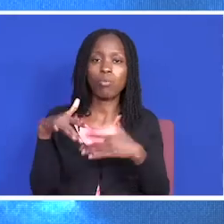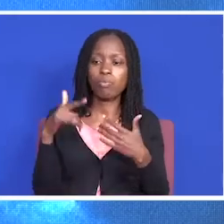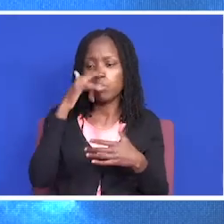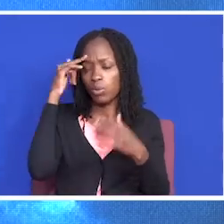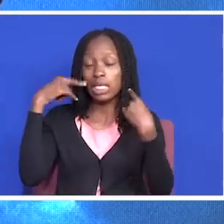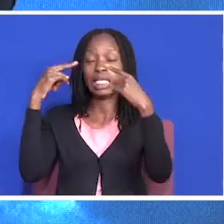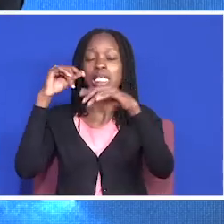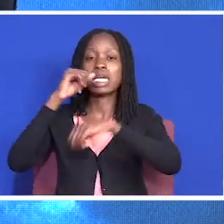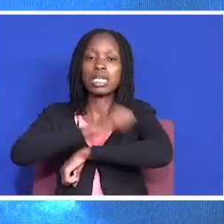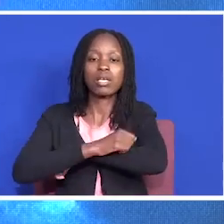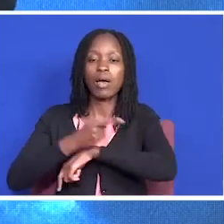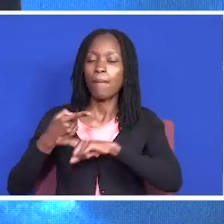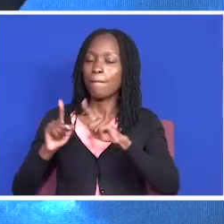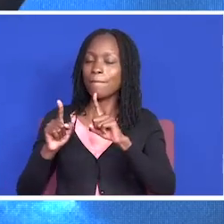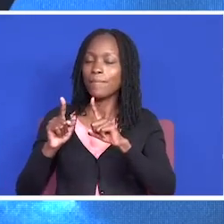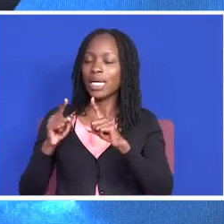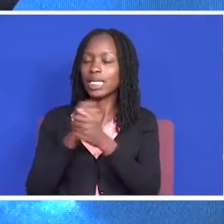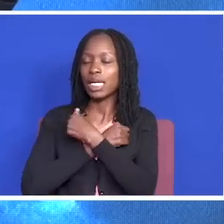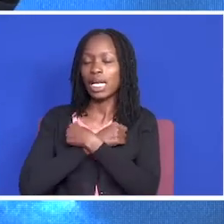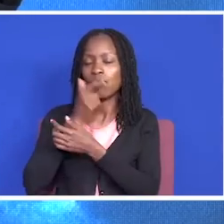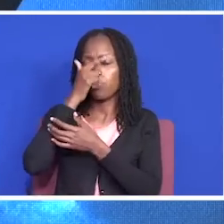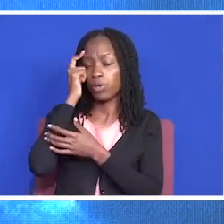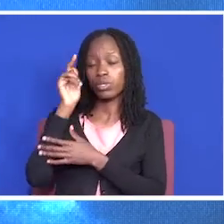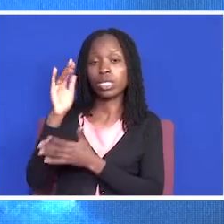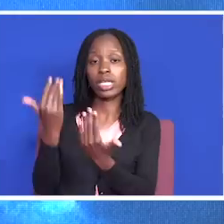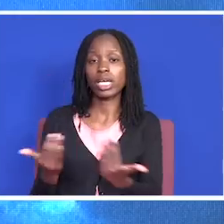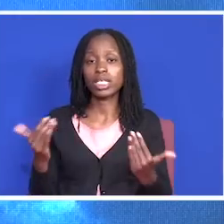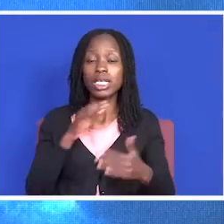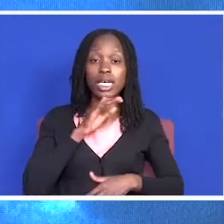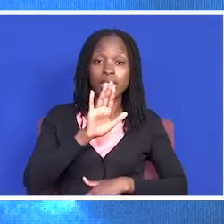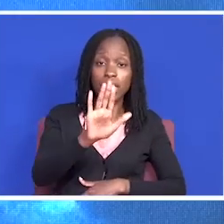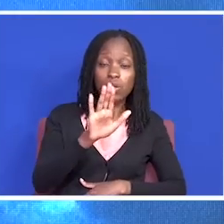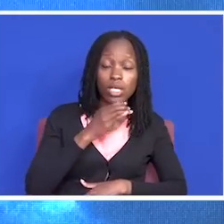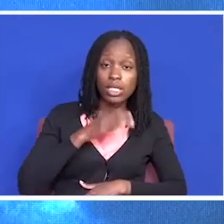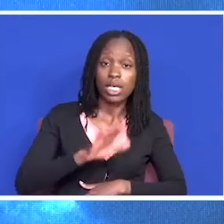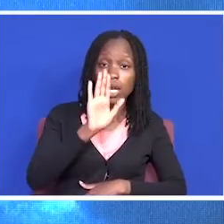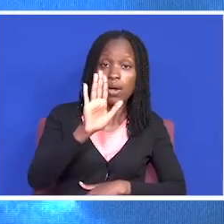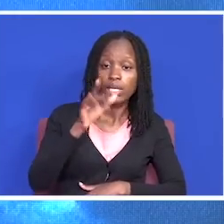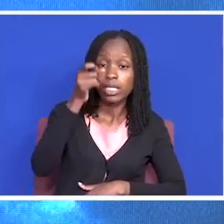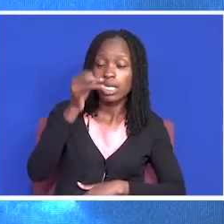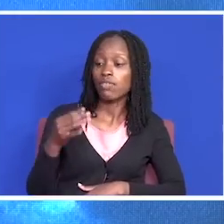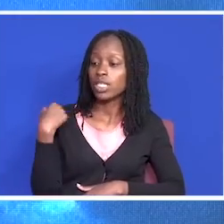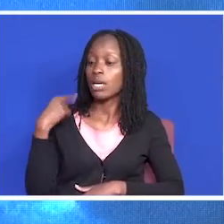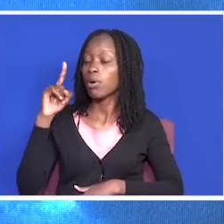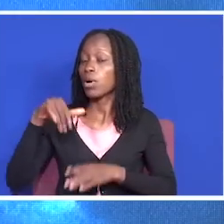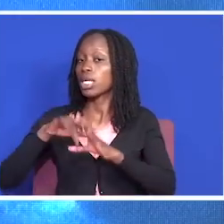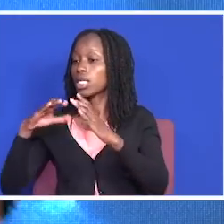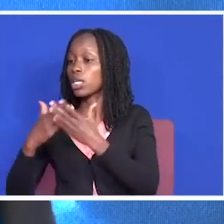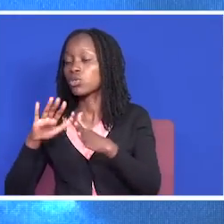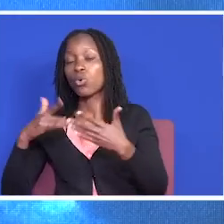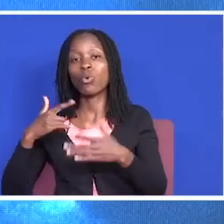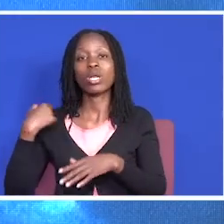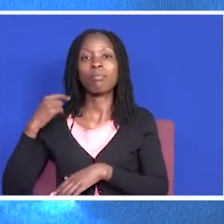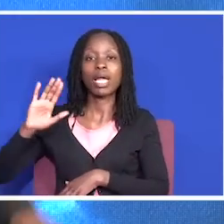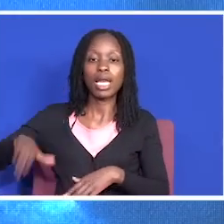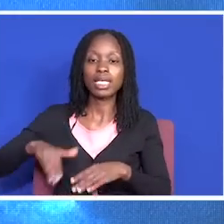academically. They are simply loved because they are children. Your son is your son, whether he is number one in class or number